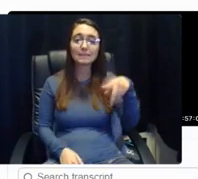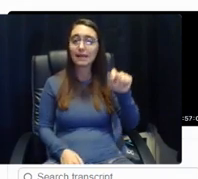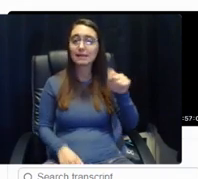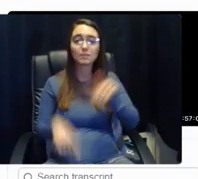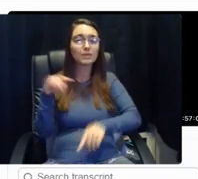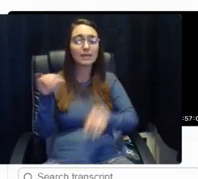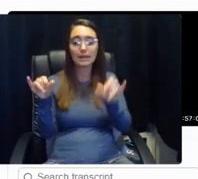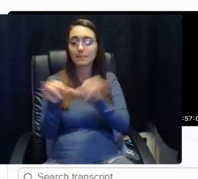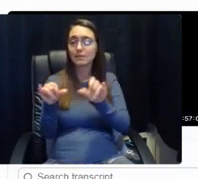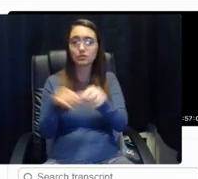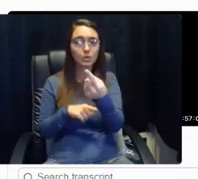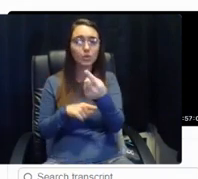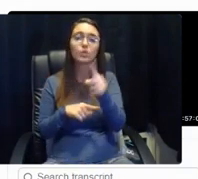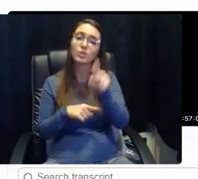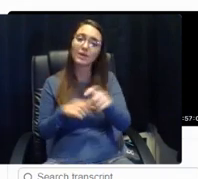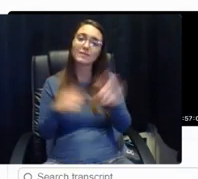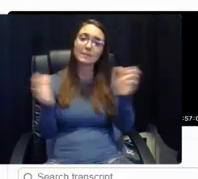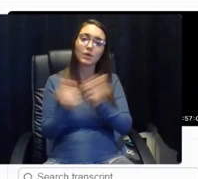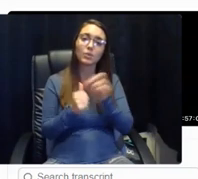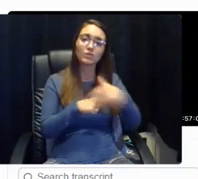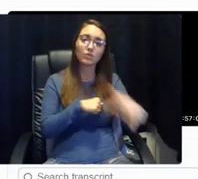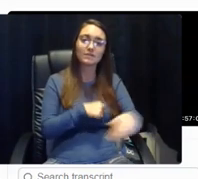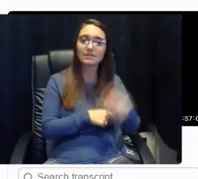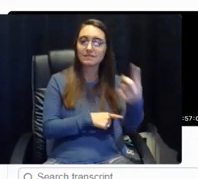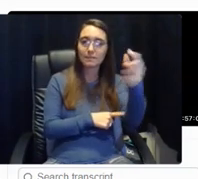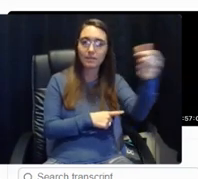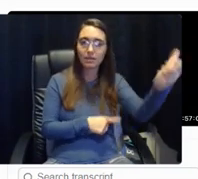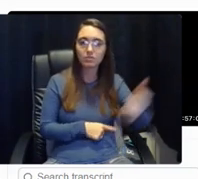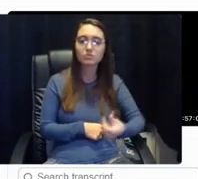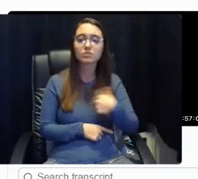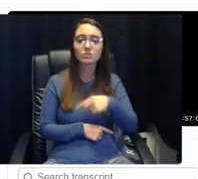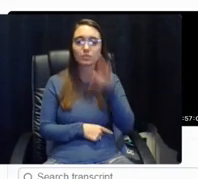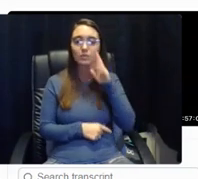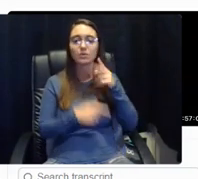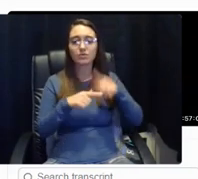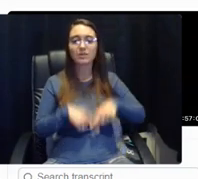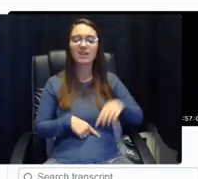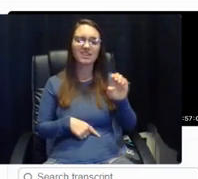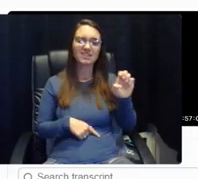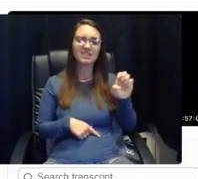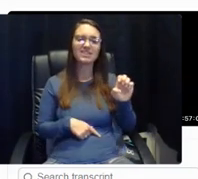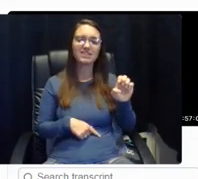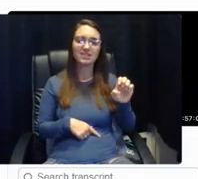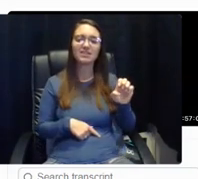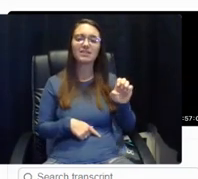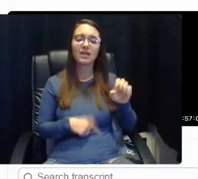without compared to reference. So therefore, we have to rely on E system to measure in real time.